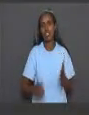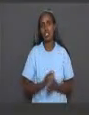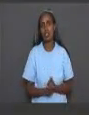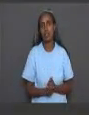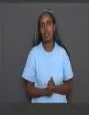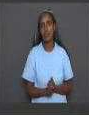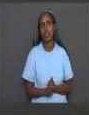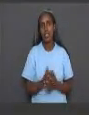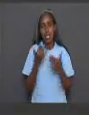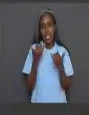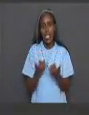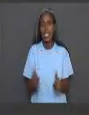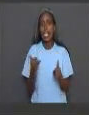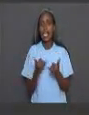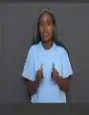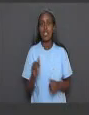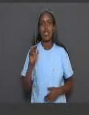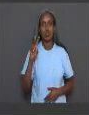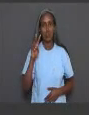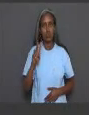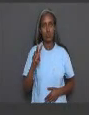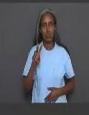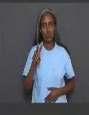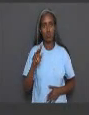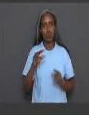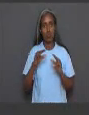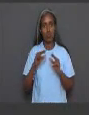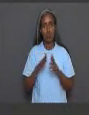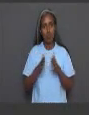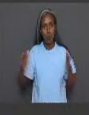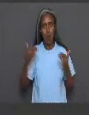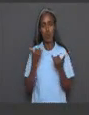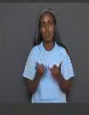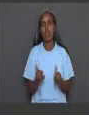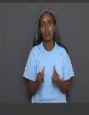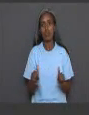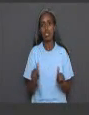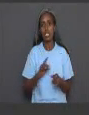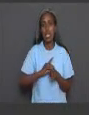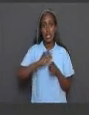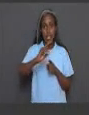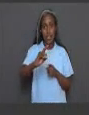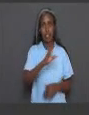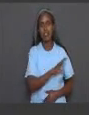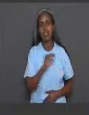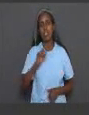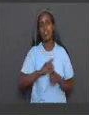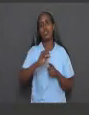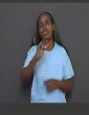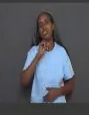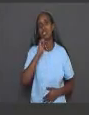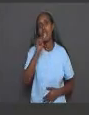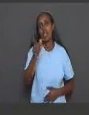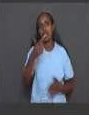They are classified into two broad categories: direct and